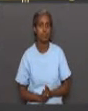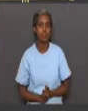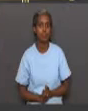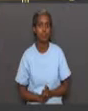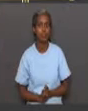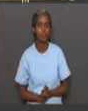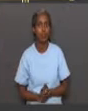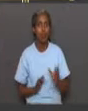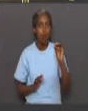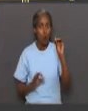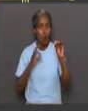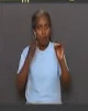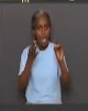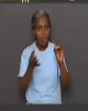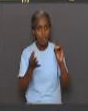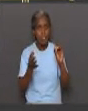15.